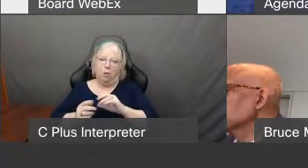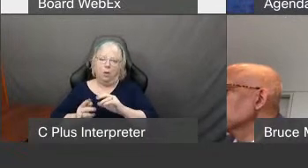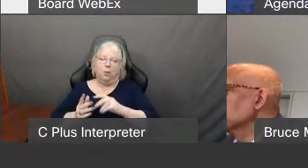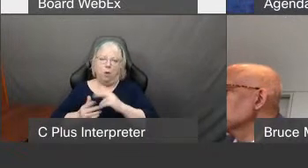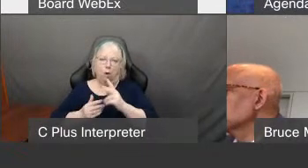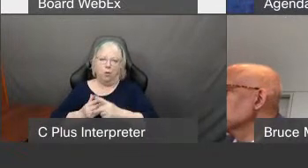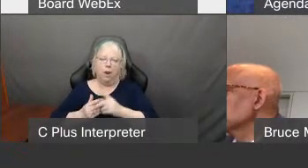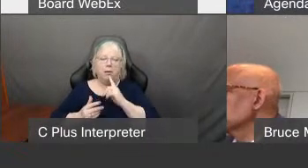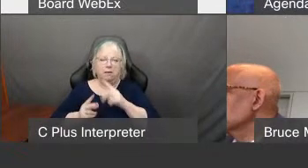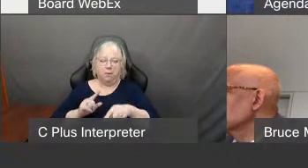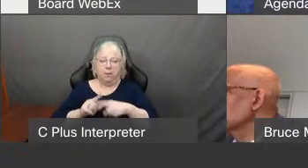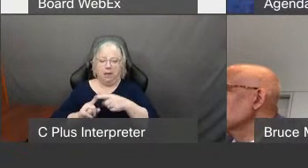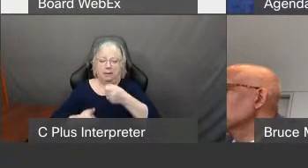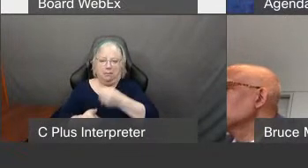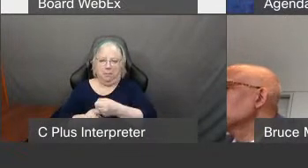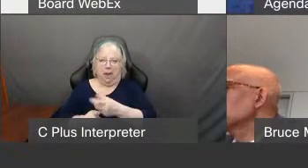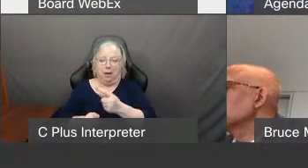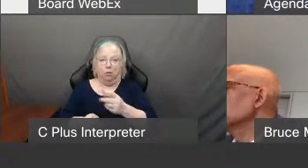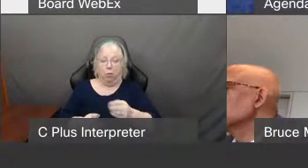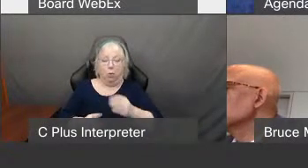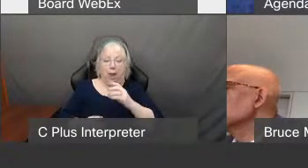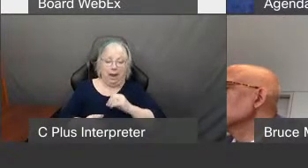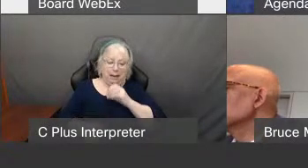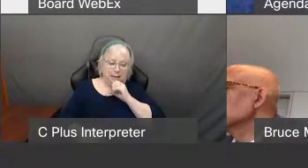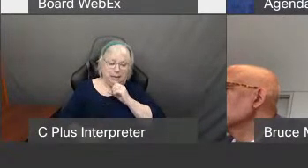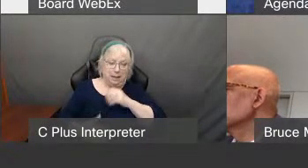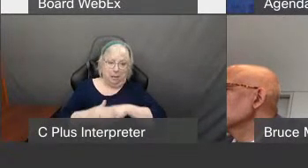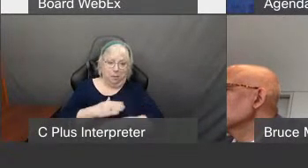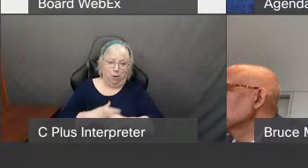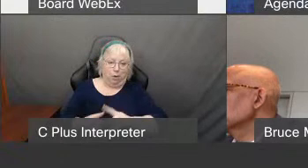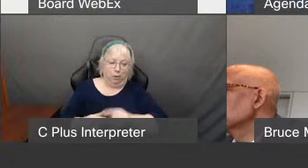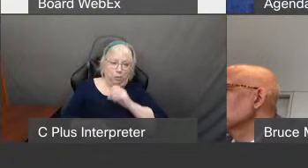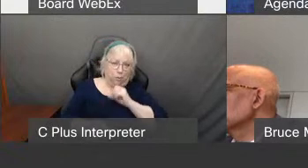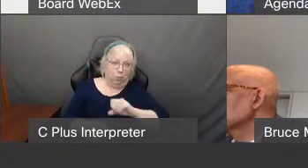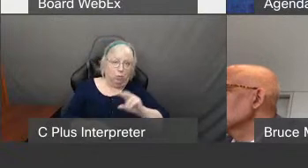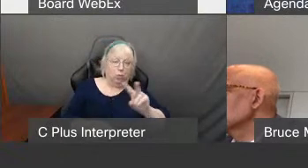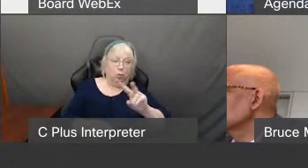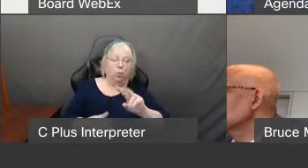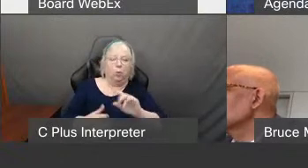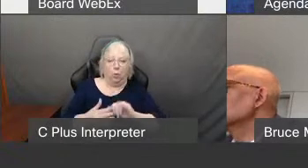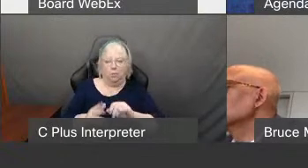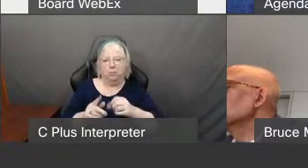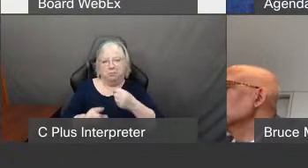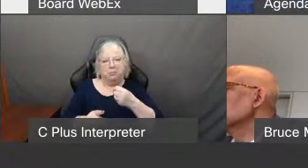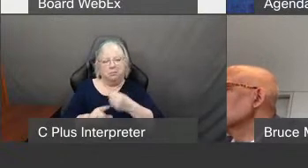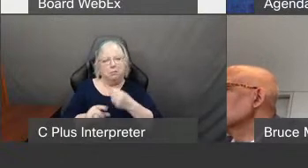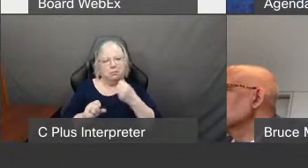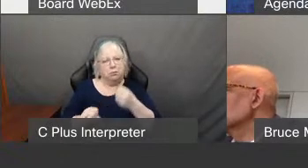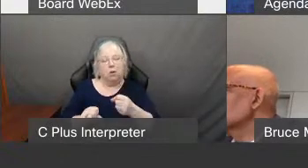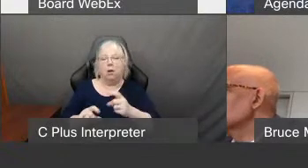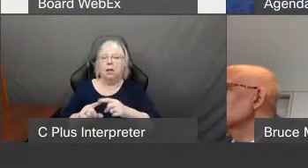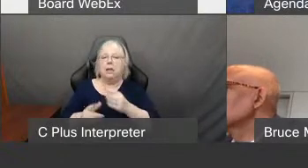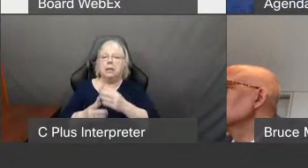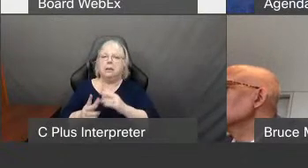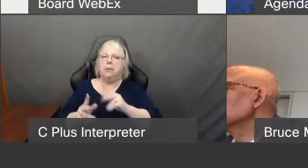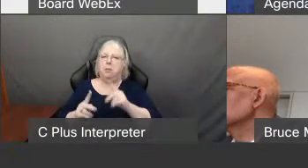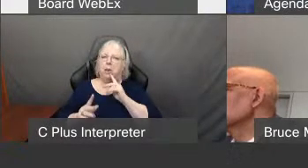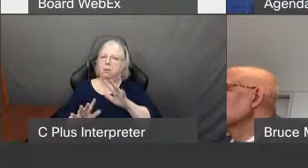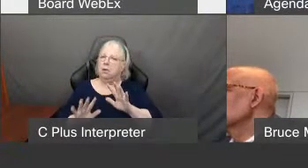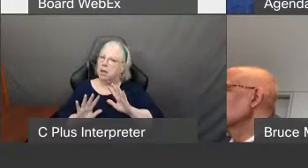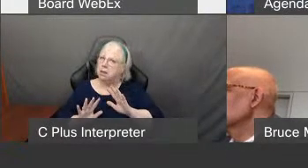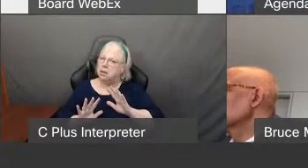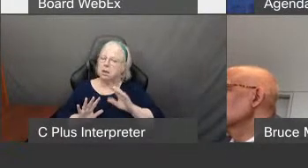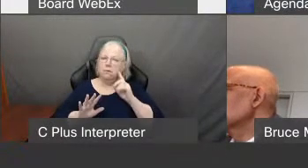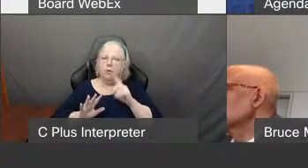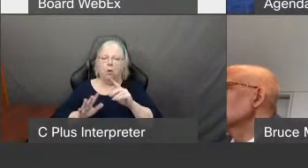better at the 0 to 2 stage. Now, some families are, I think, hesitant at, with infants and toddlers for them to leave